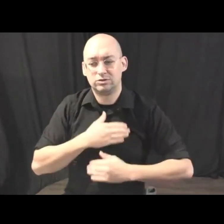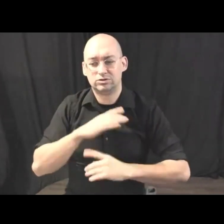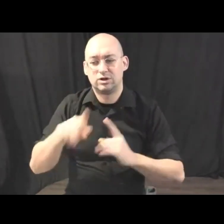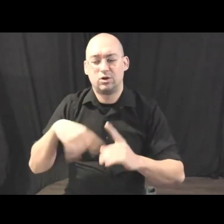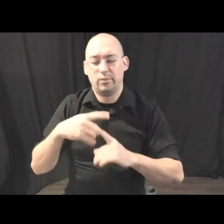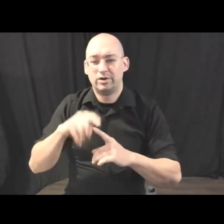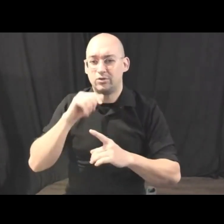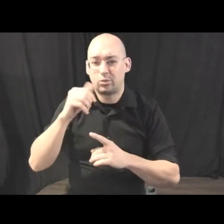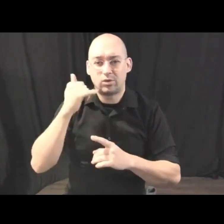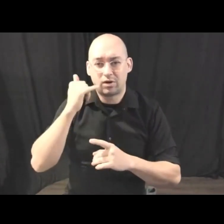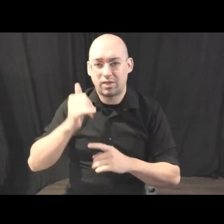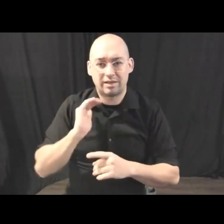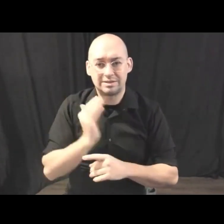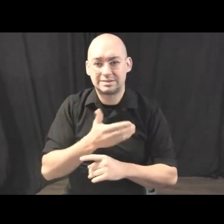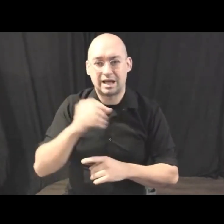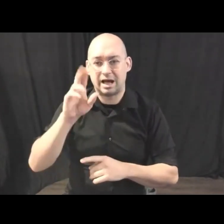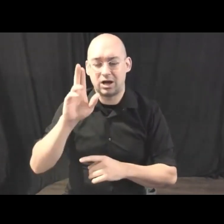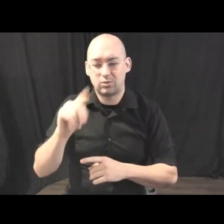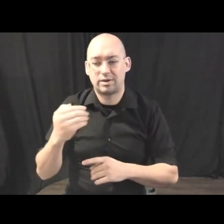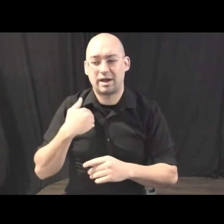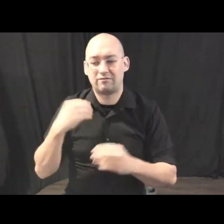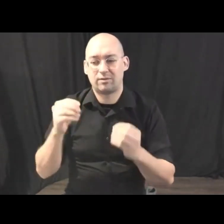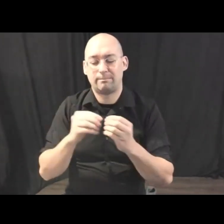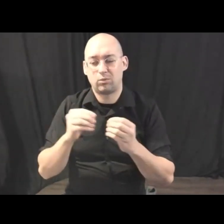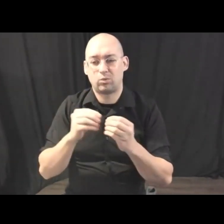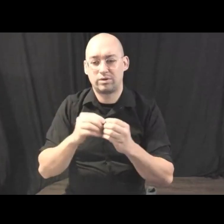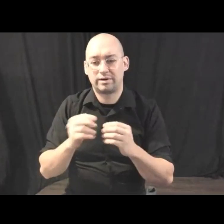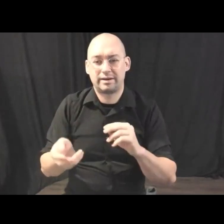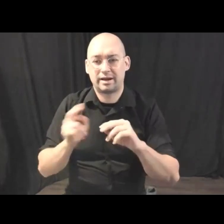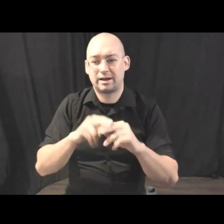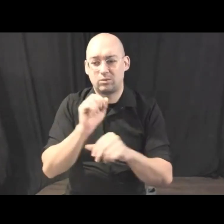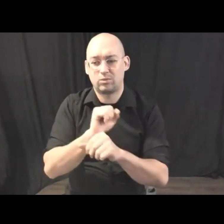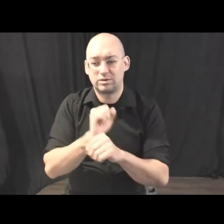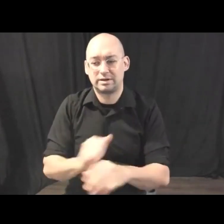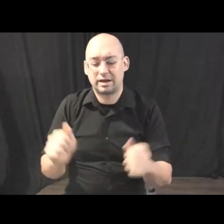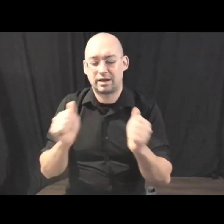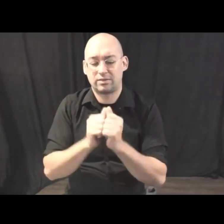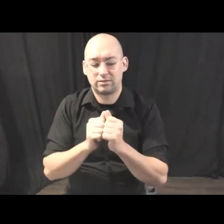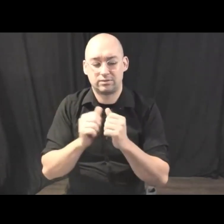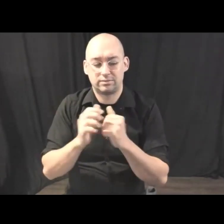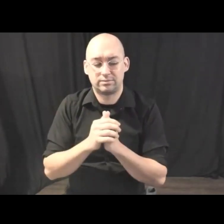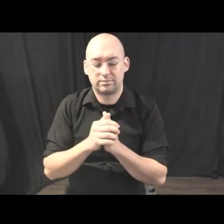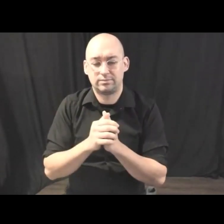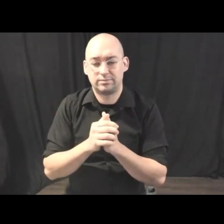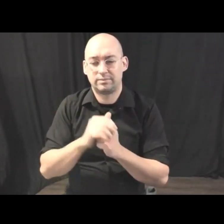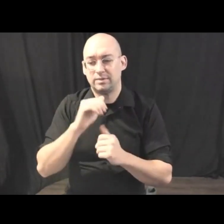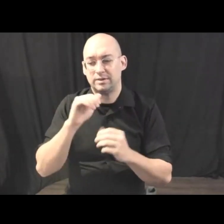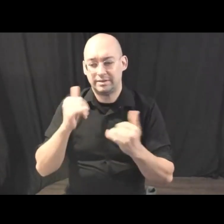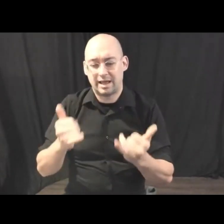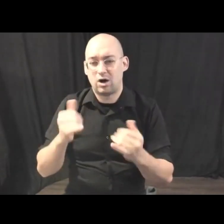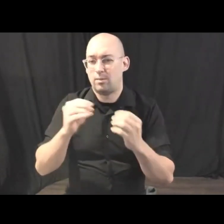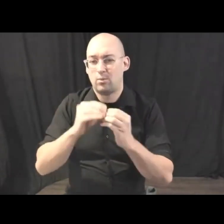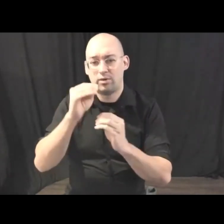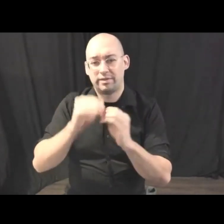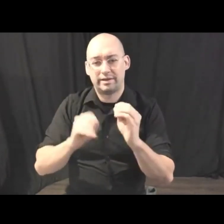think we have more to gain working together in different ways and creative ways than not at this moment, more than ever. So, and